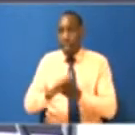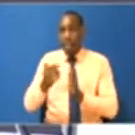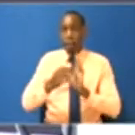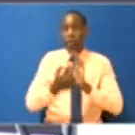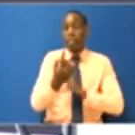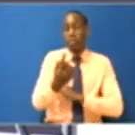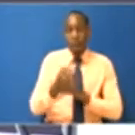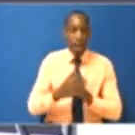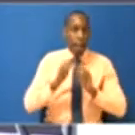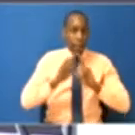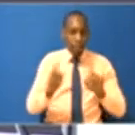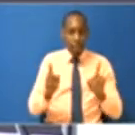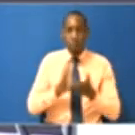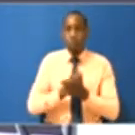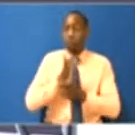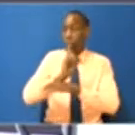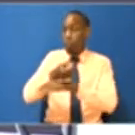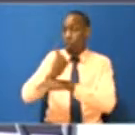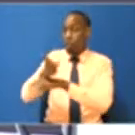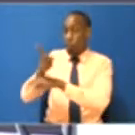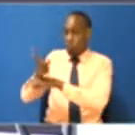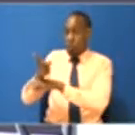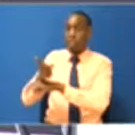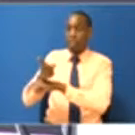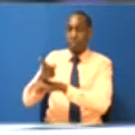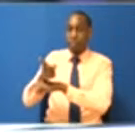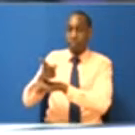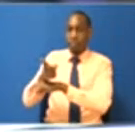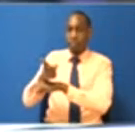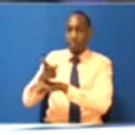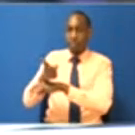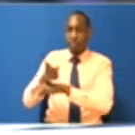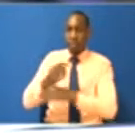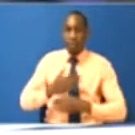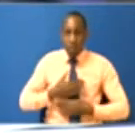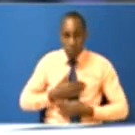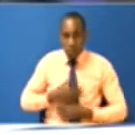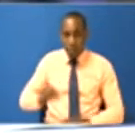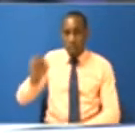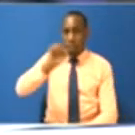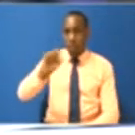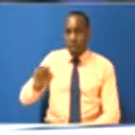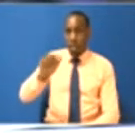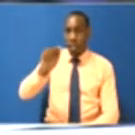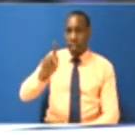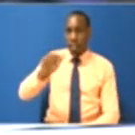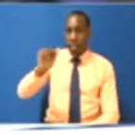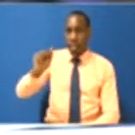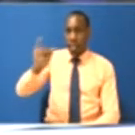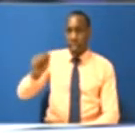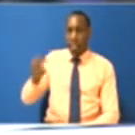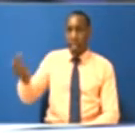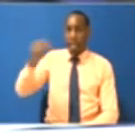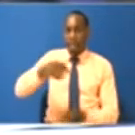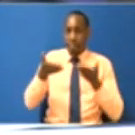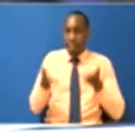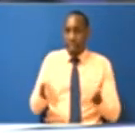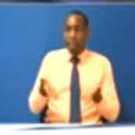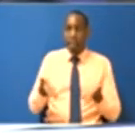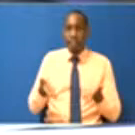one but that is a warning shot to honorable sarcasm who is coming here yes